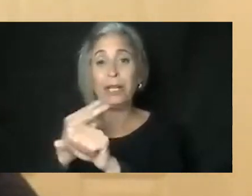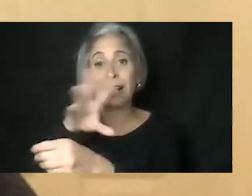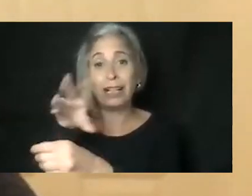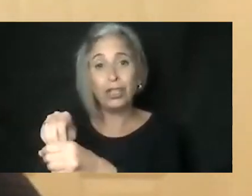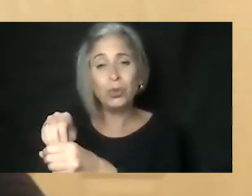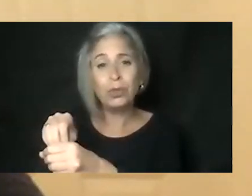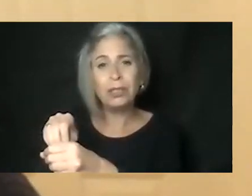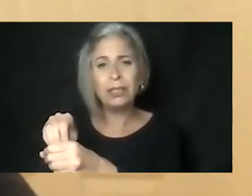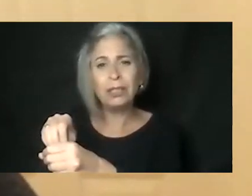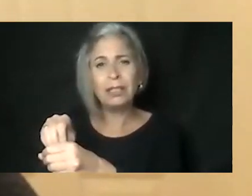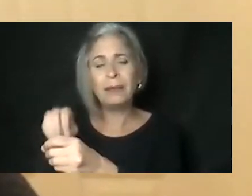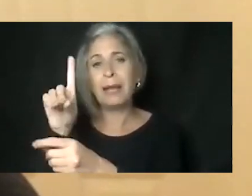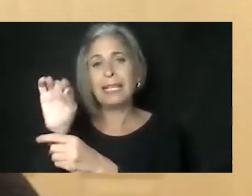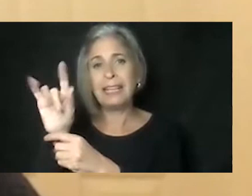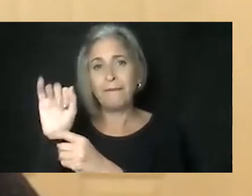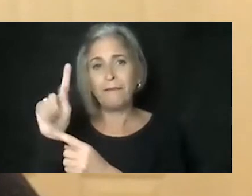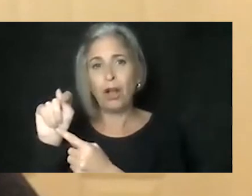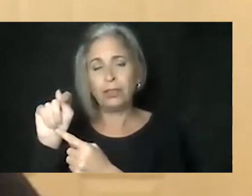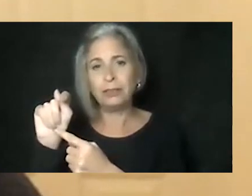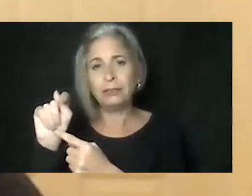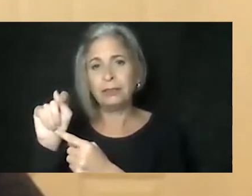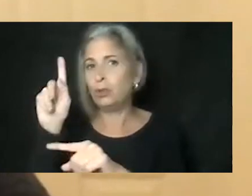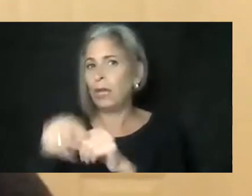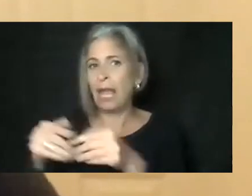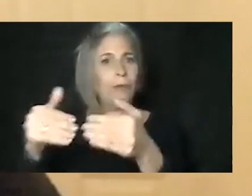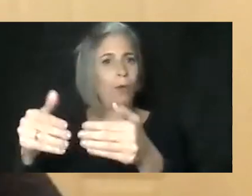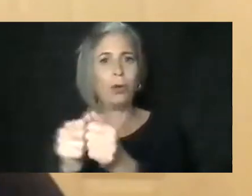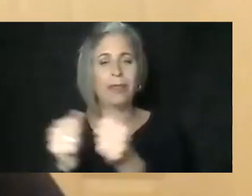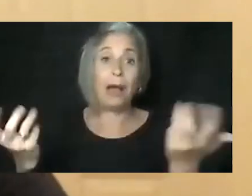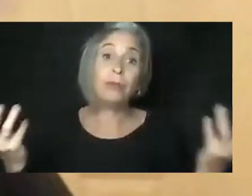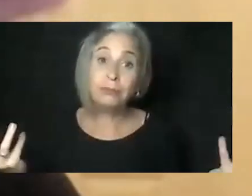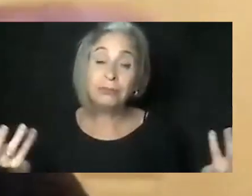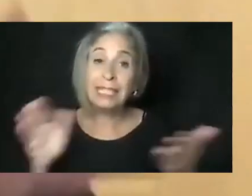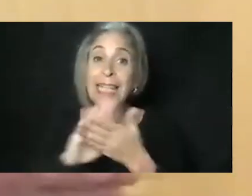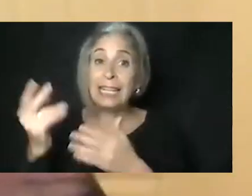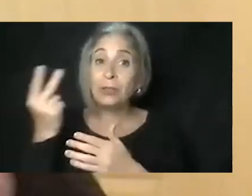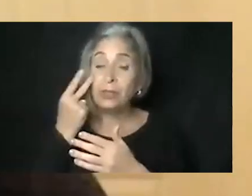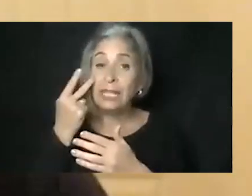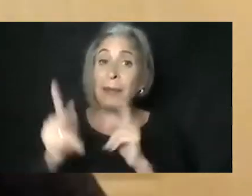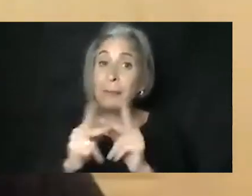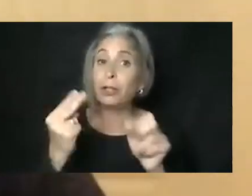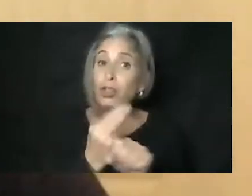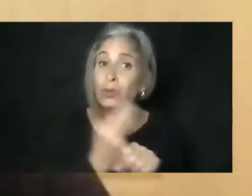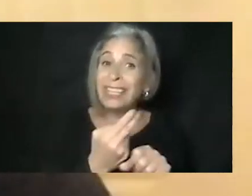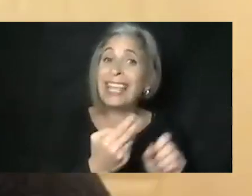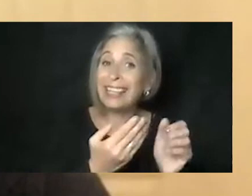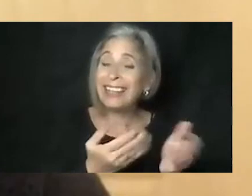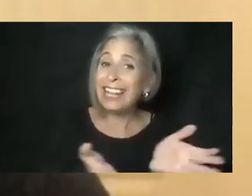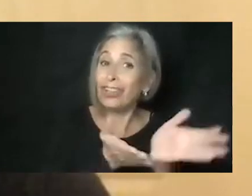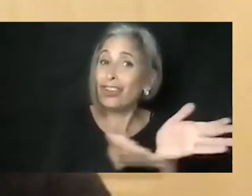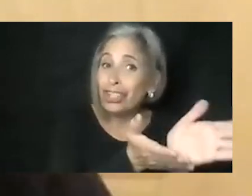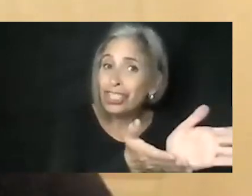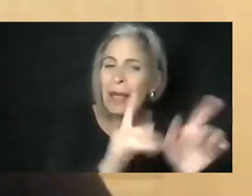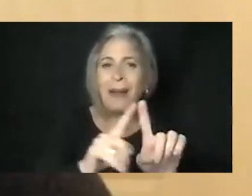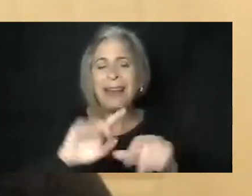it by default that you can't go ahead without this? It's nice to see that alt text is being pushed forward, but how do